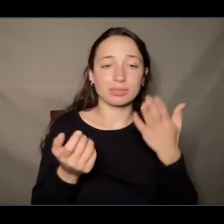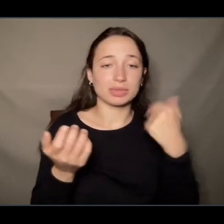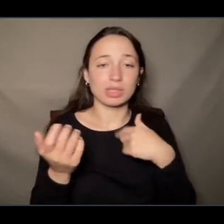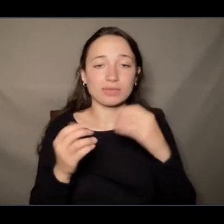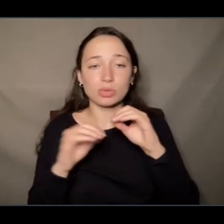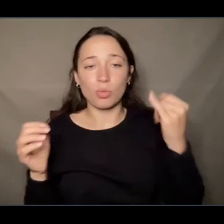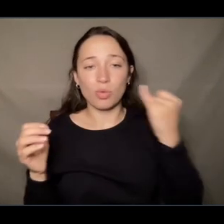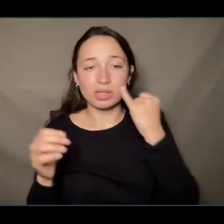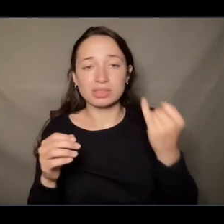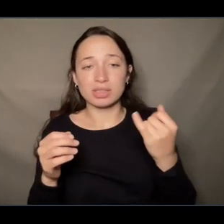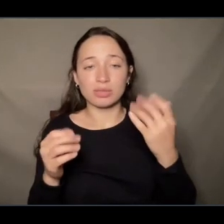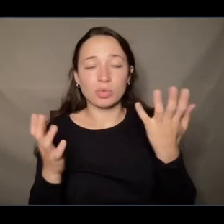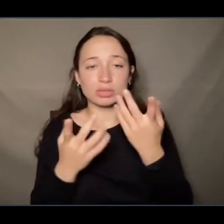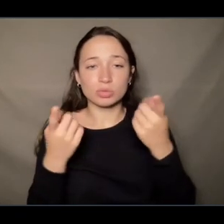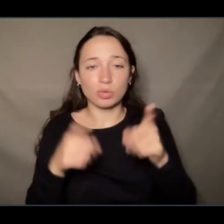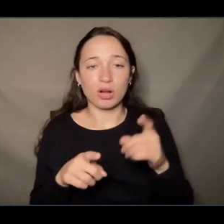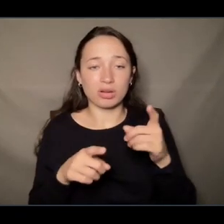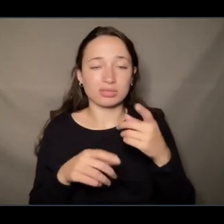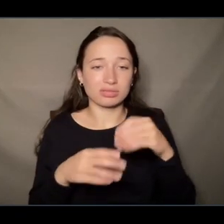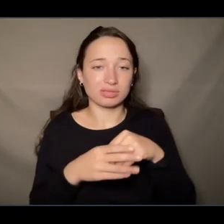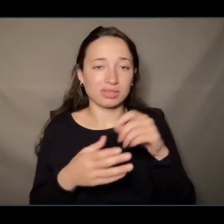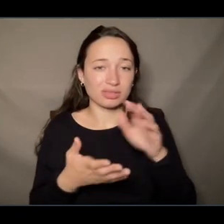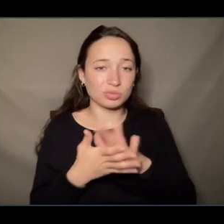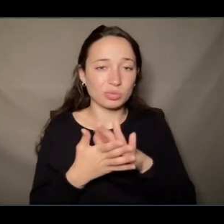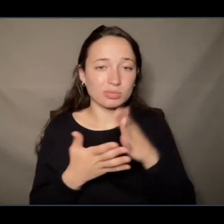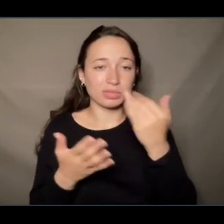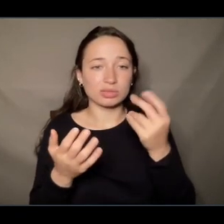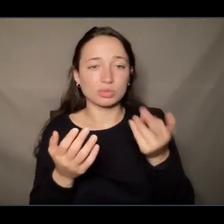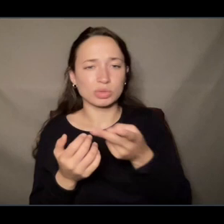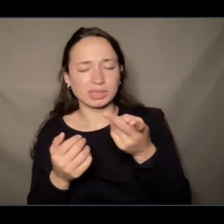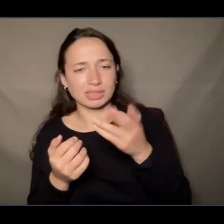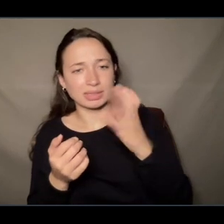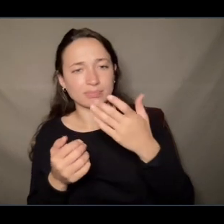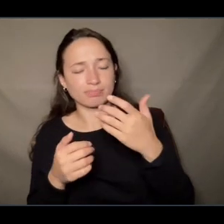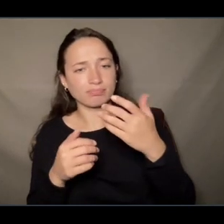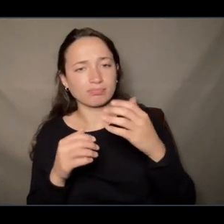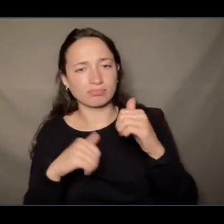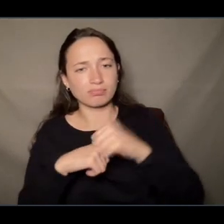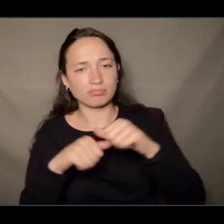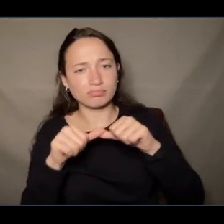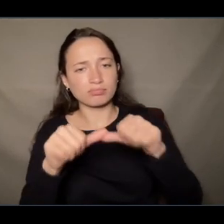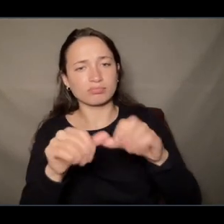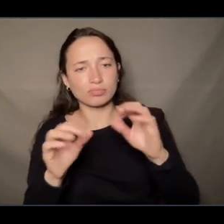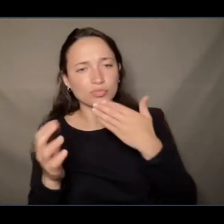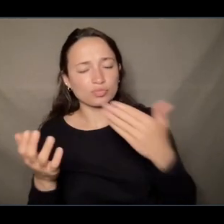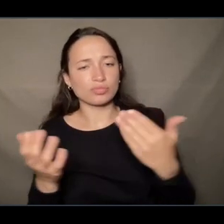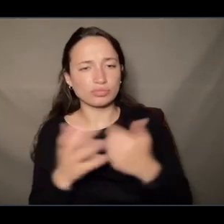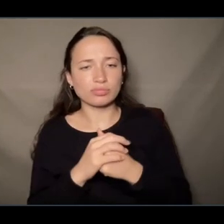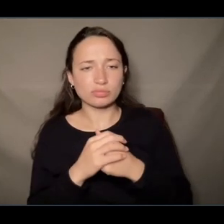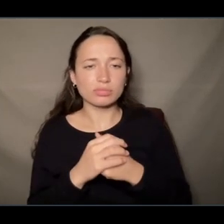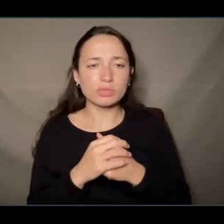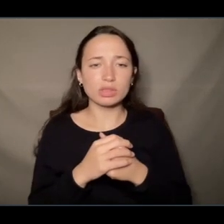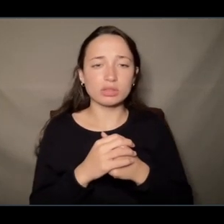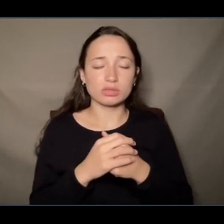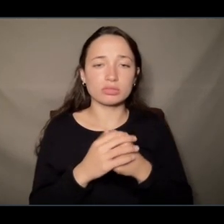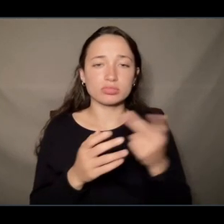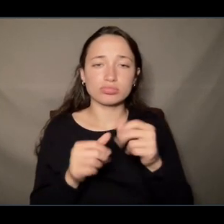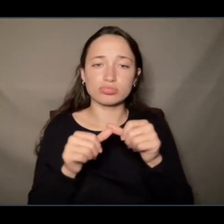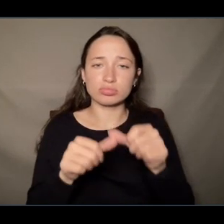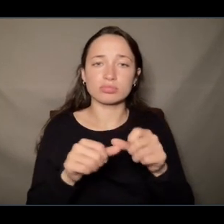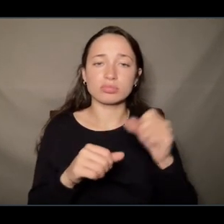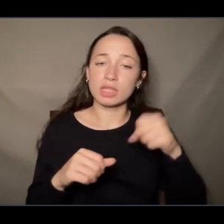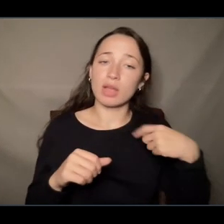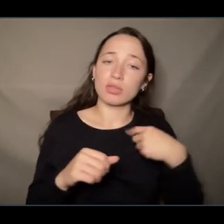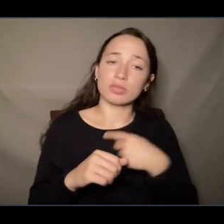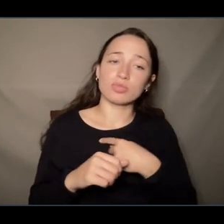Yeah, because we have no idea what's going to happen in school, but you guys are going to stay solid. That's what it seems like. Mm. You're staying solidly. We'll be